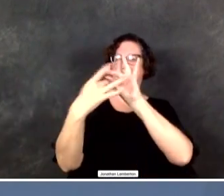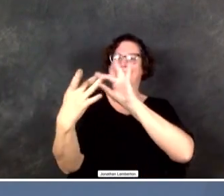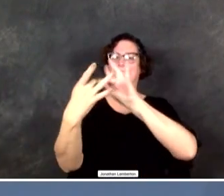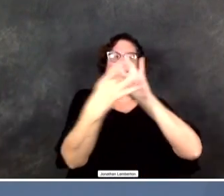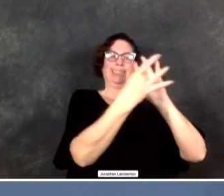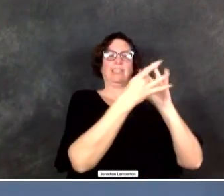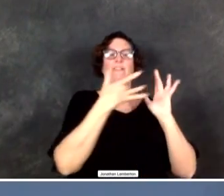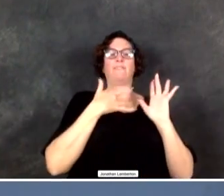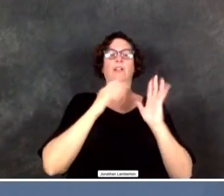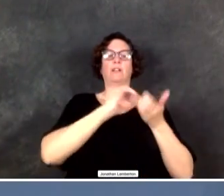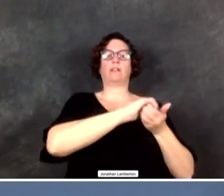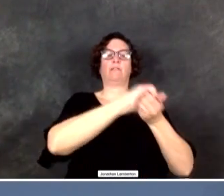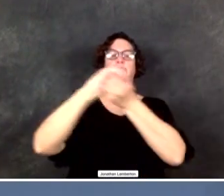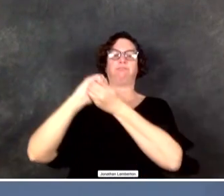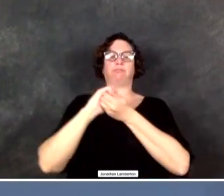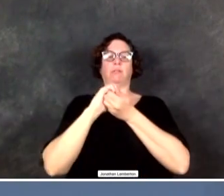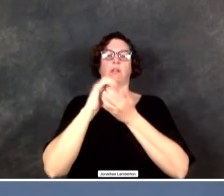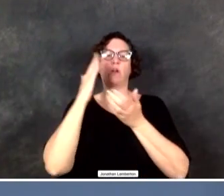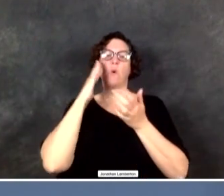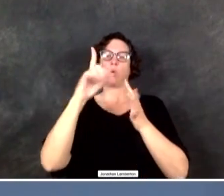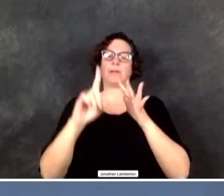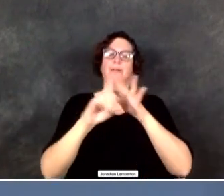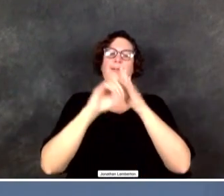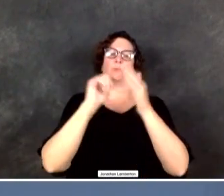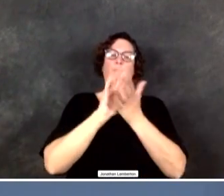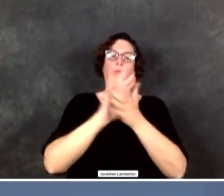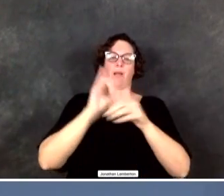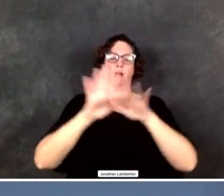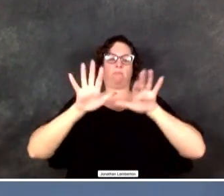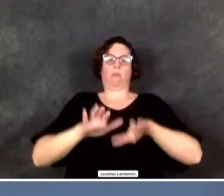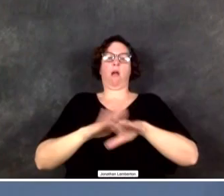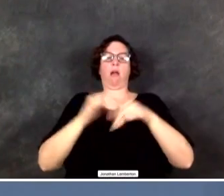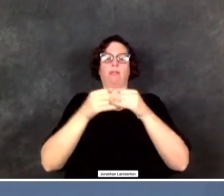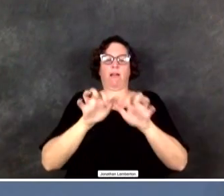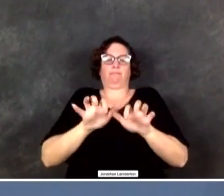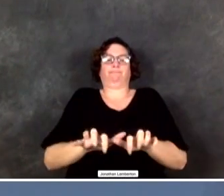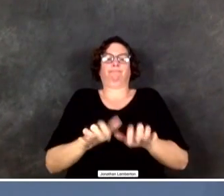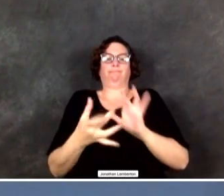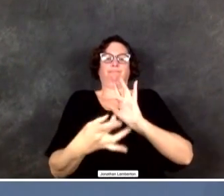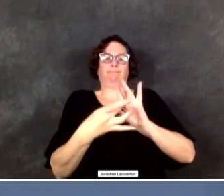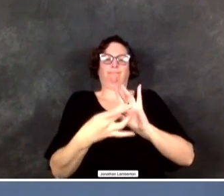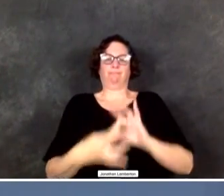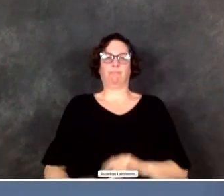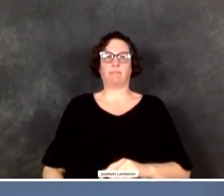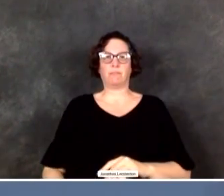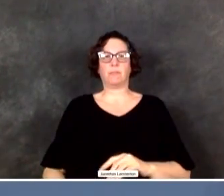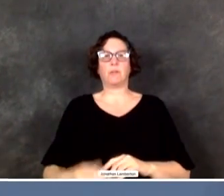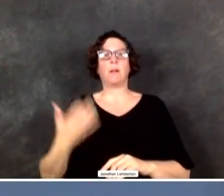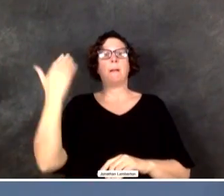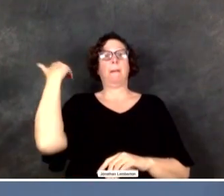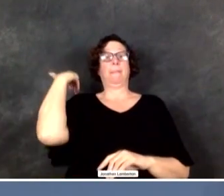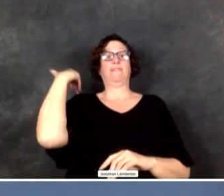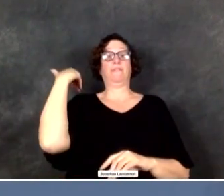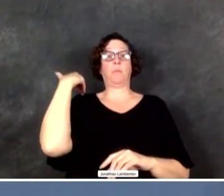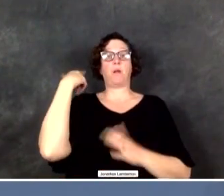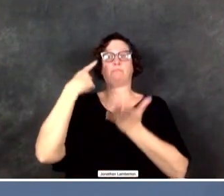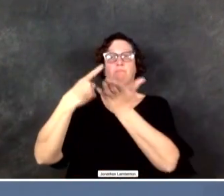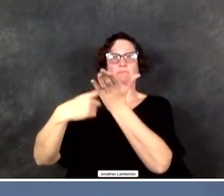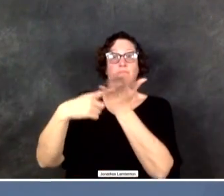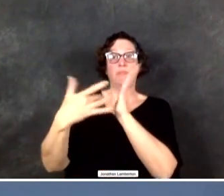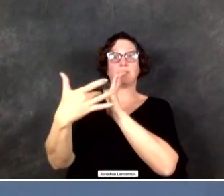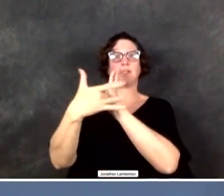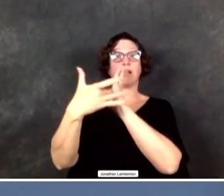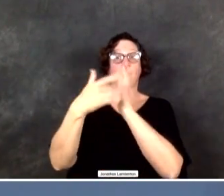talked about device distribution, we had put out a number of about 300,000 devices based on a number of